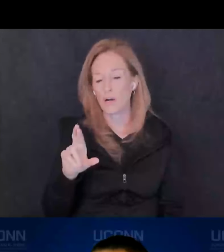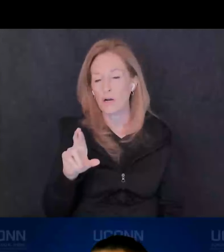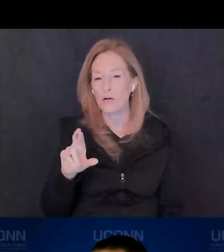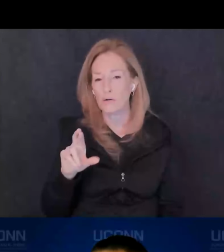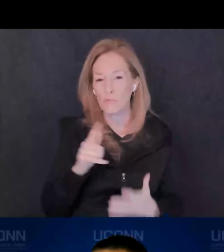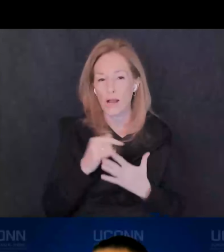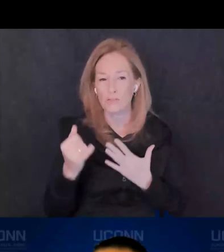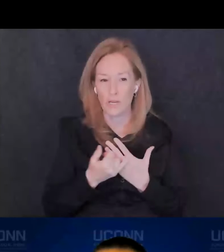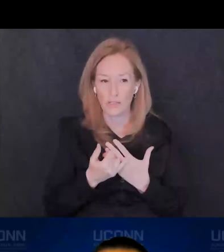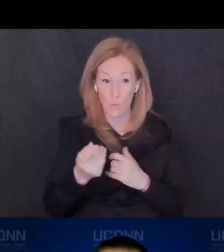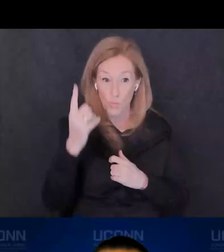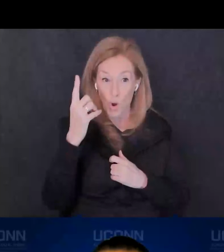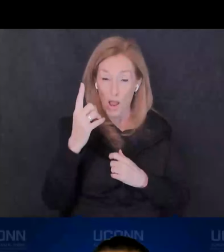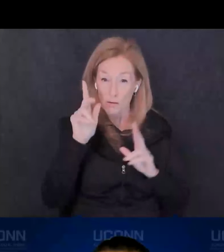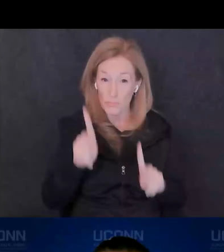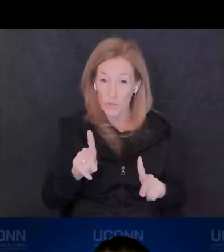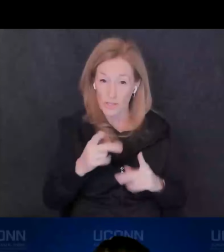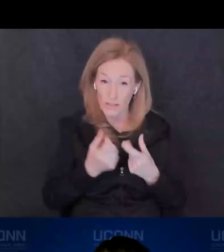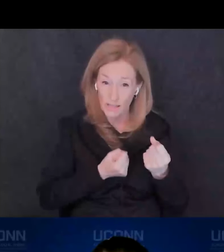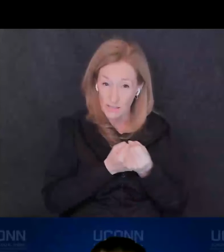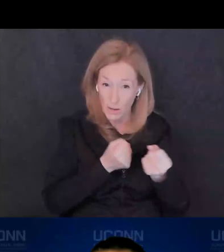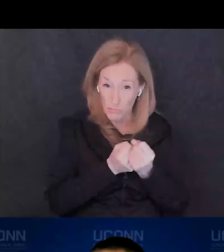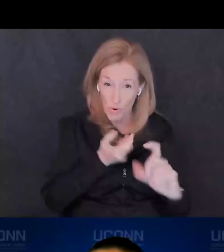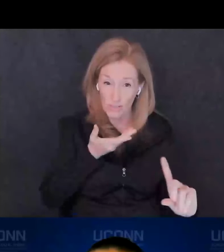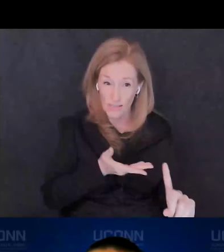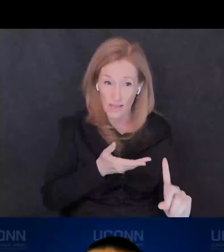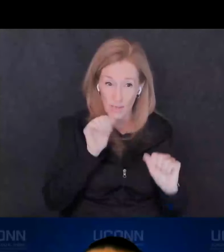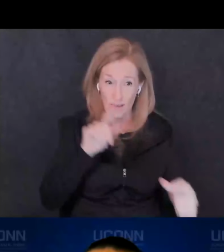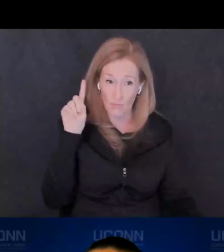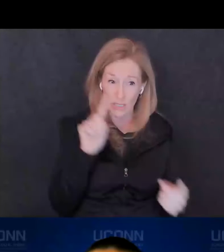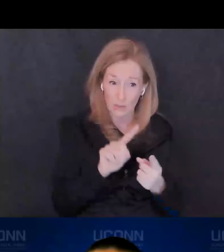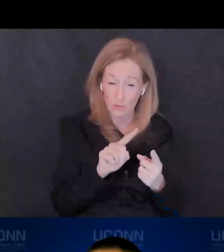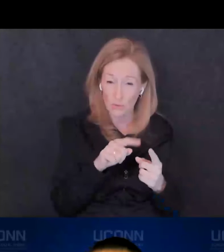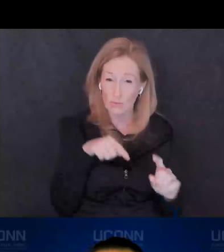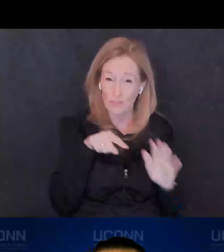attempt by 40%. So that support and affirmation really matters. Next slide.